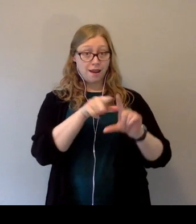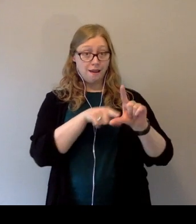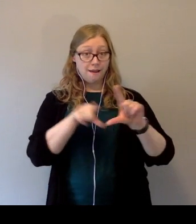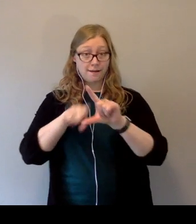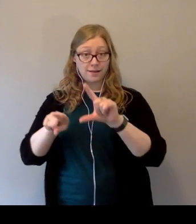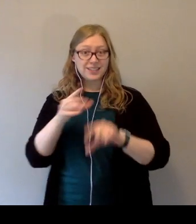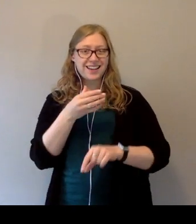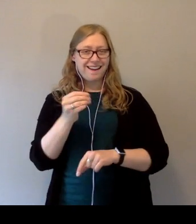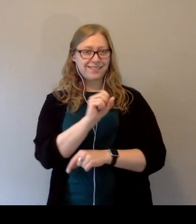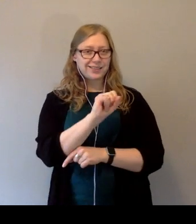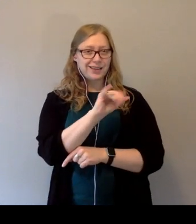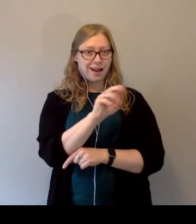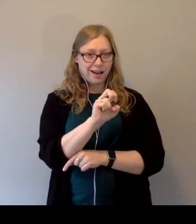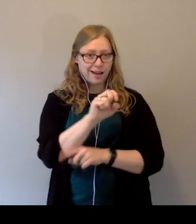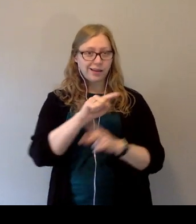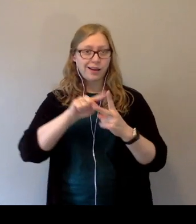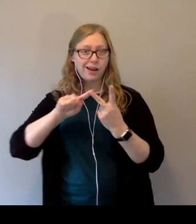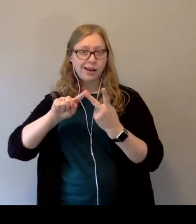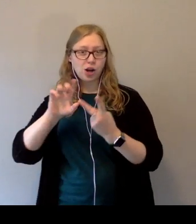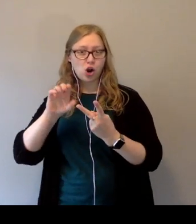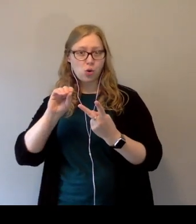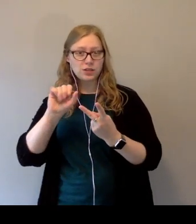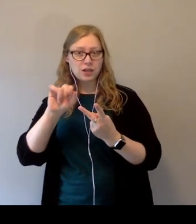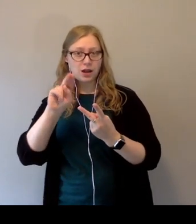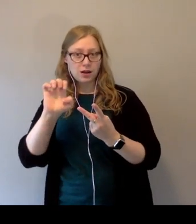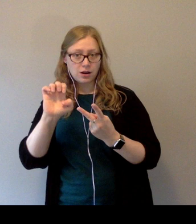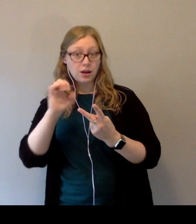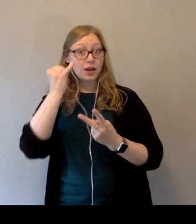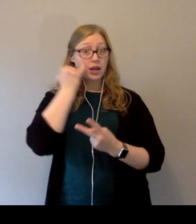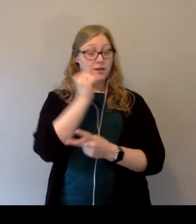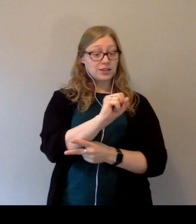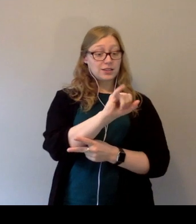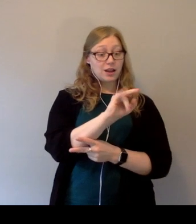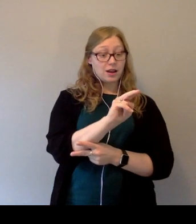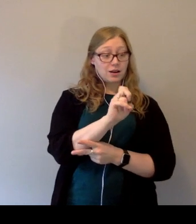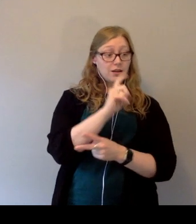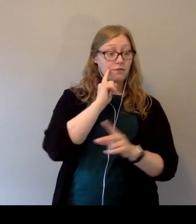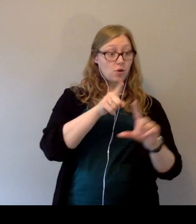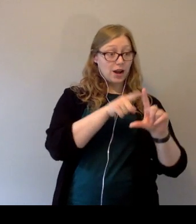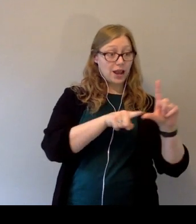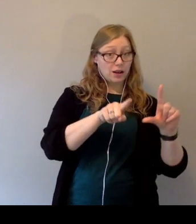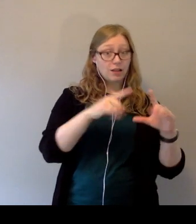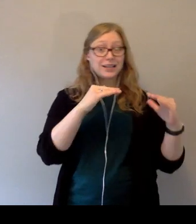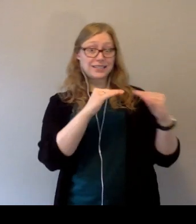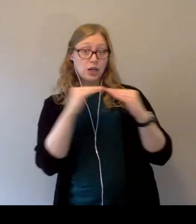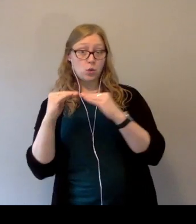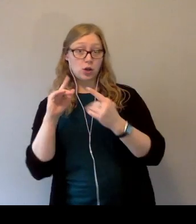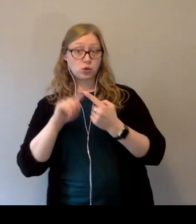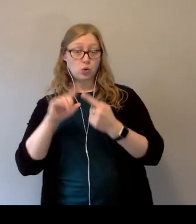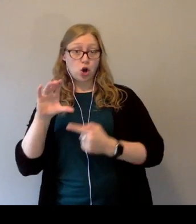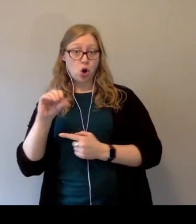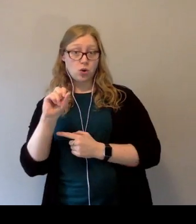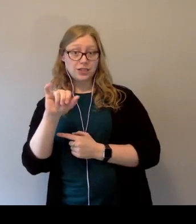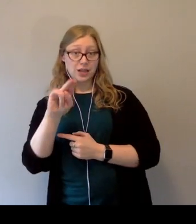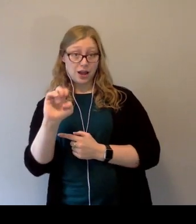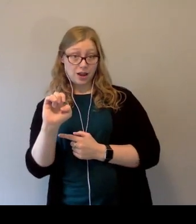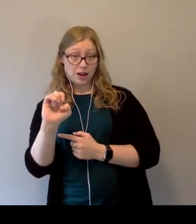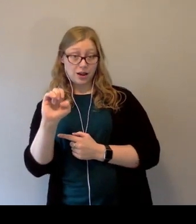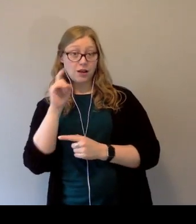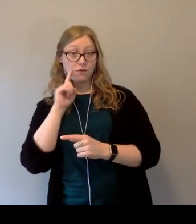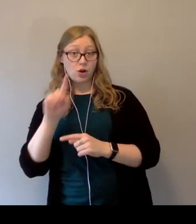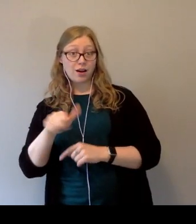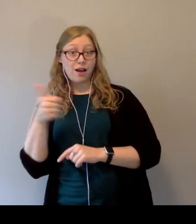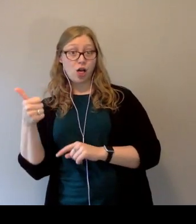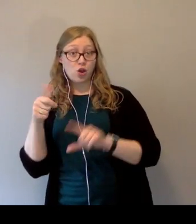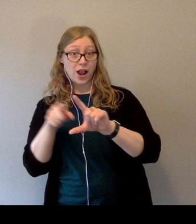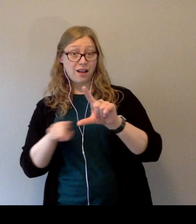if the sine of an angle is equal to the cosine of an angle, another angle, then those two angles are complementary. So for